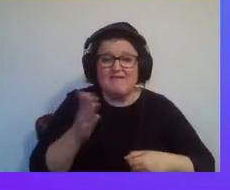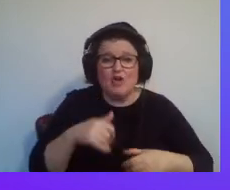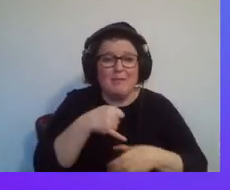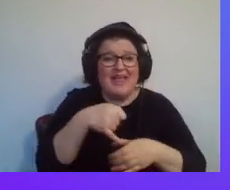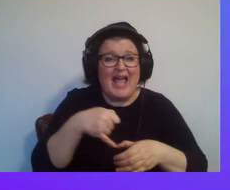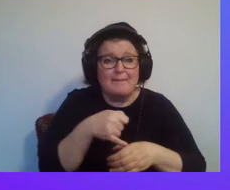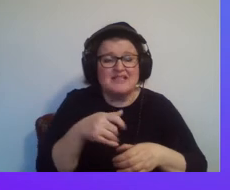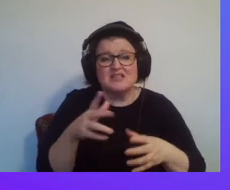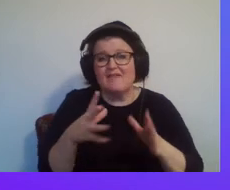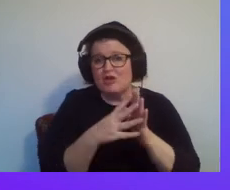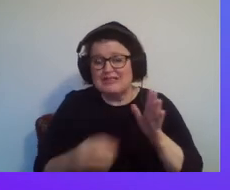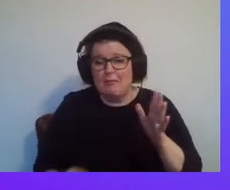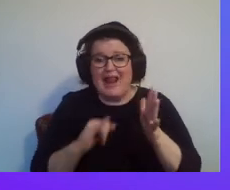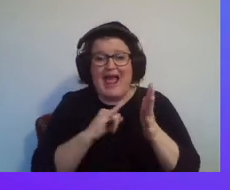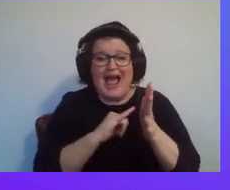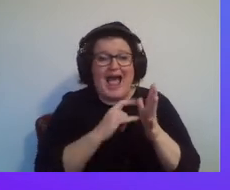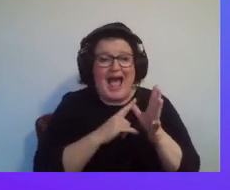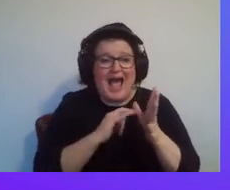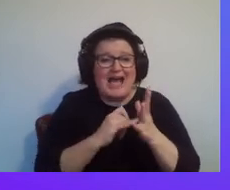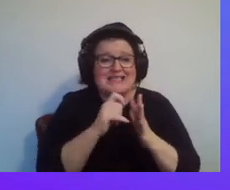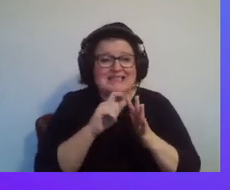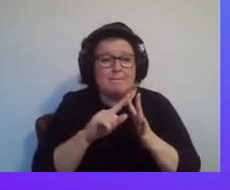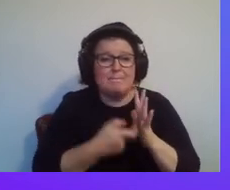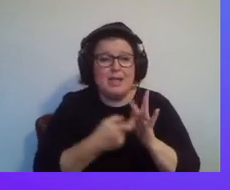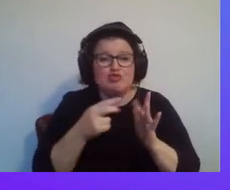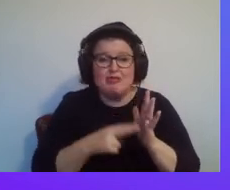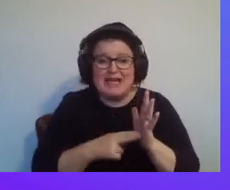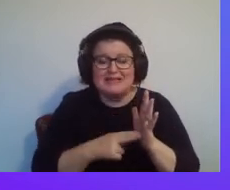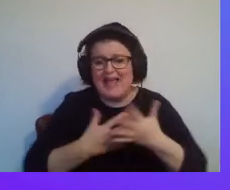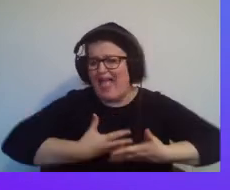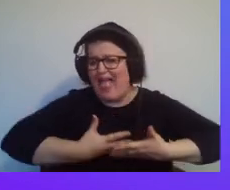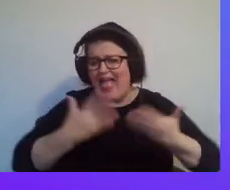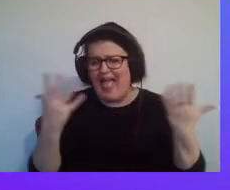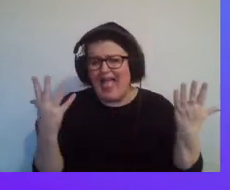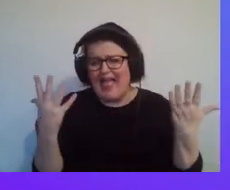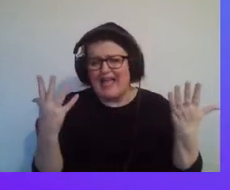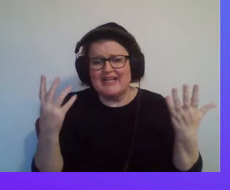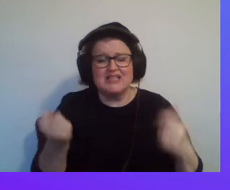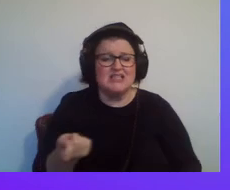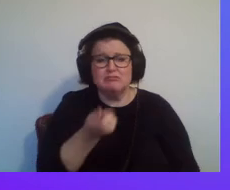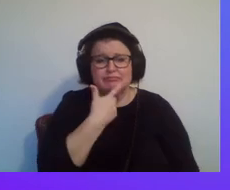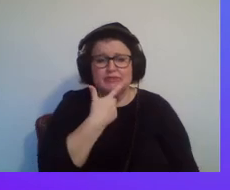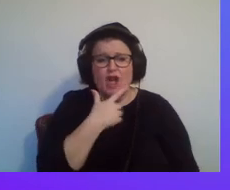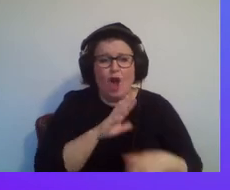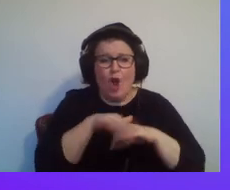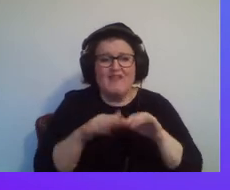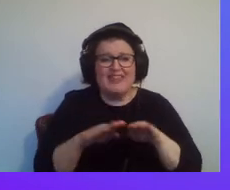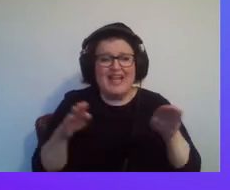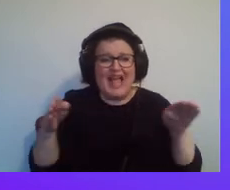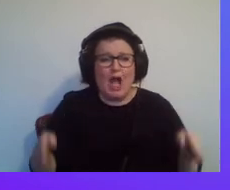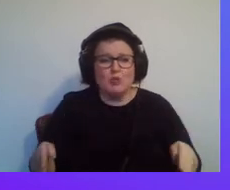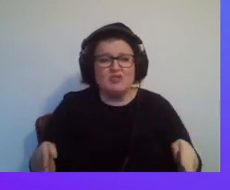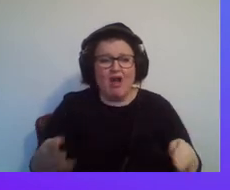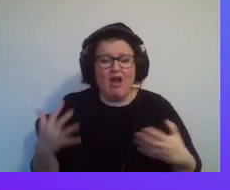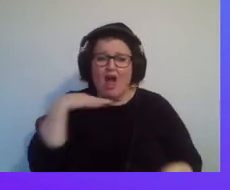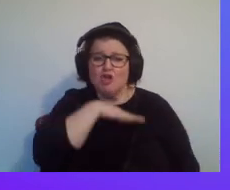host of side effects. In fact, you buy any tablet or over-the-counter medicine, you look at the sheets, there are hundreds